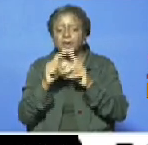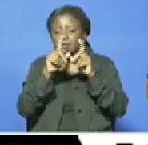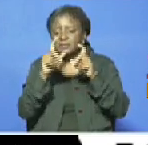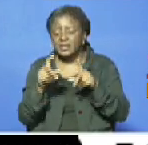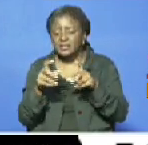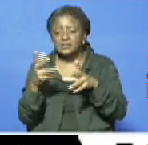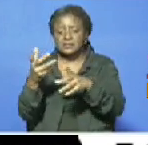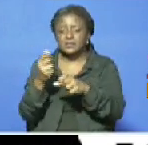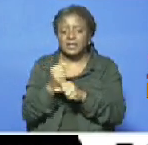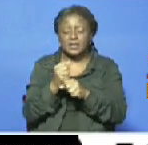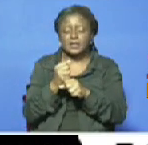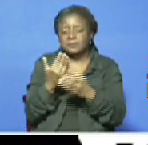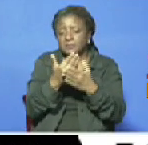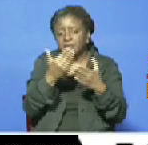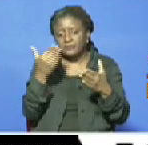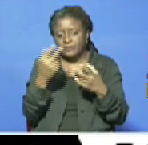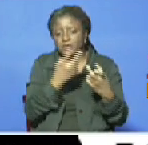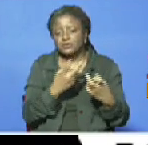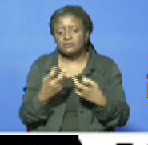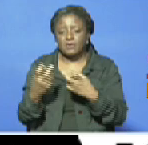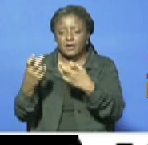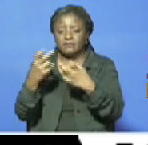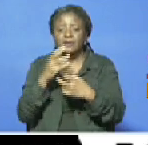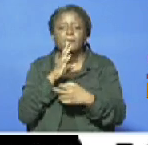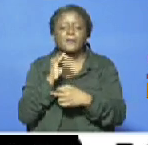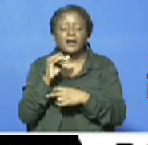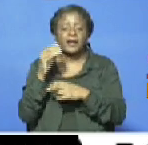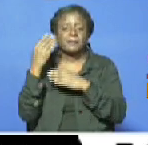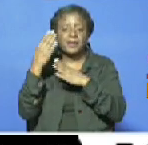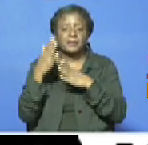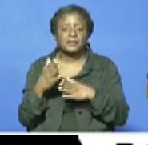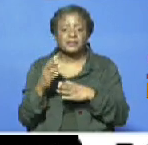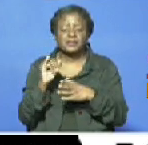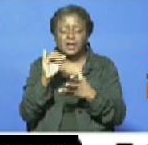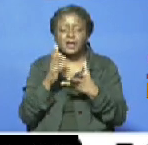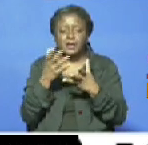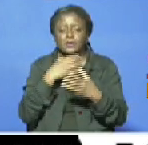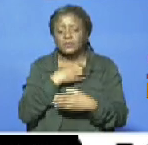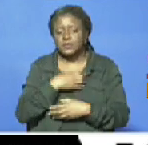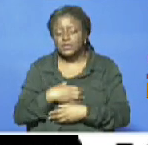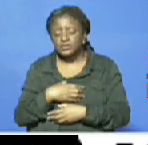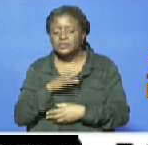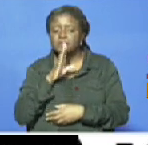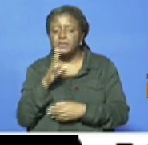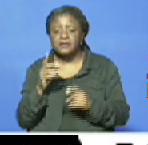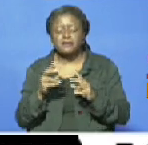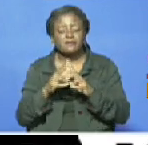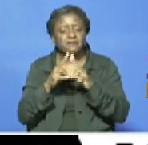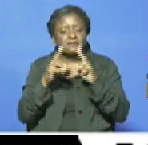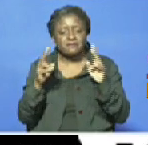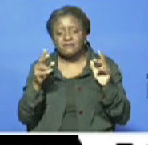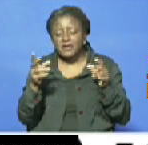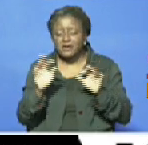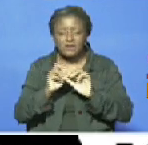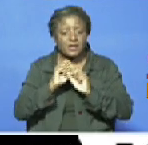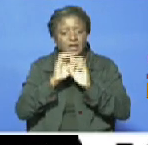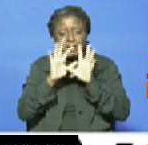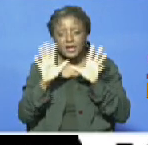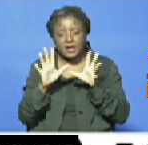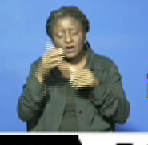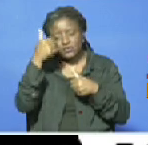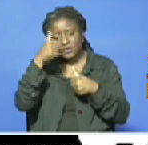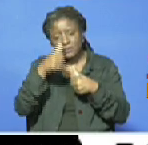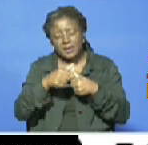to travel by Bahamians. I wish to be very clear and remind Bahamians